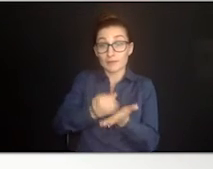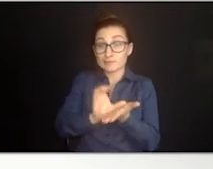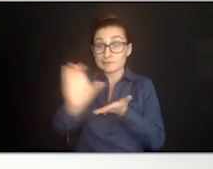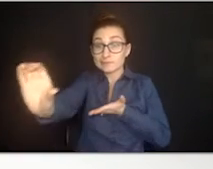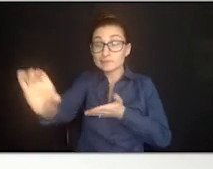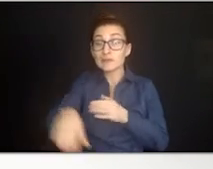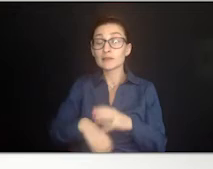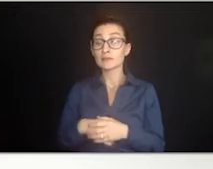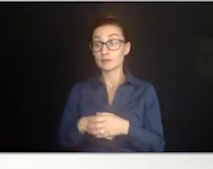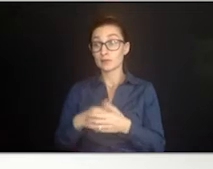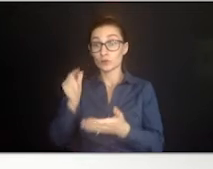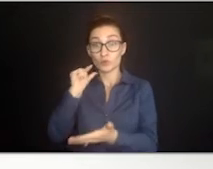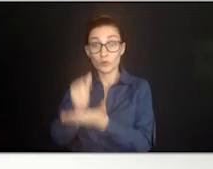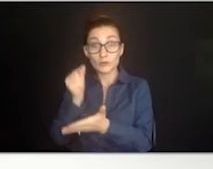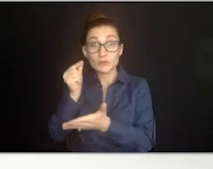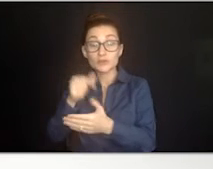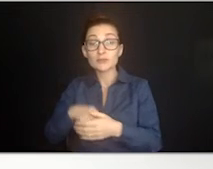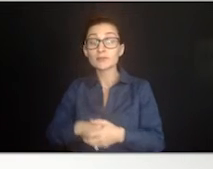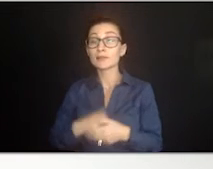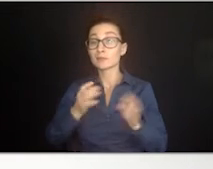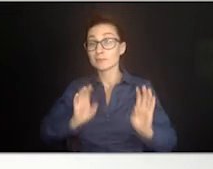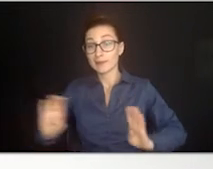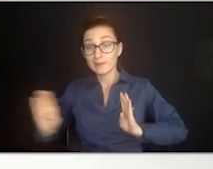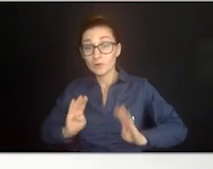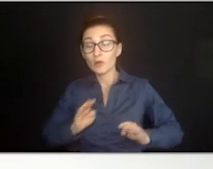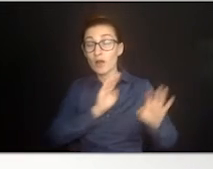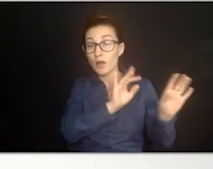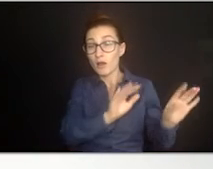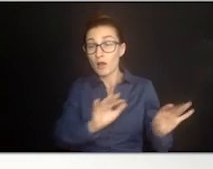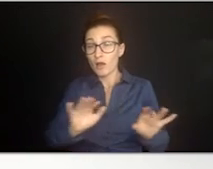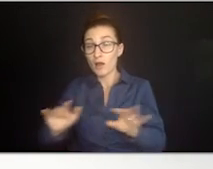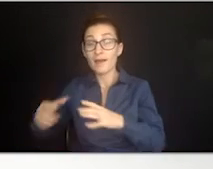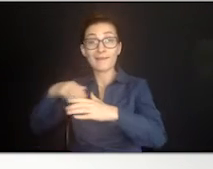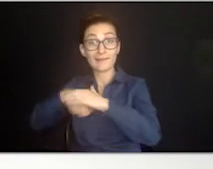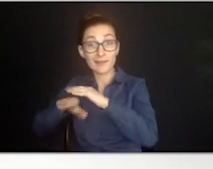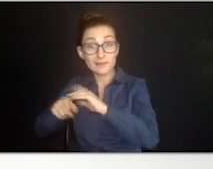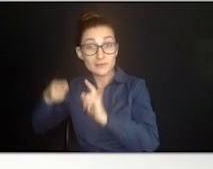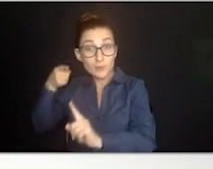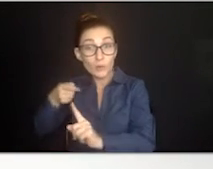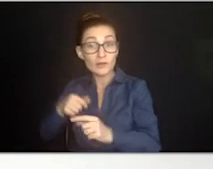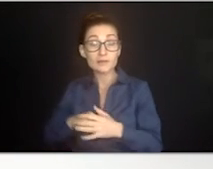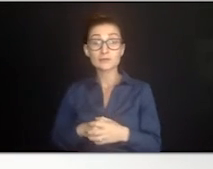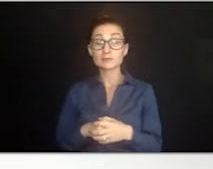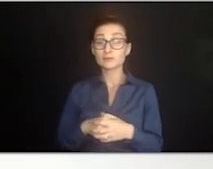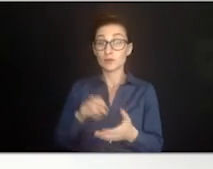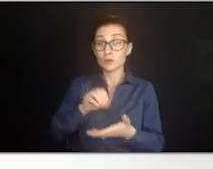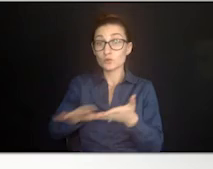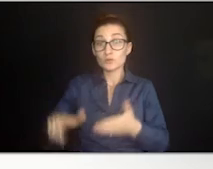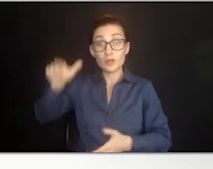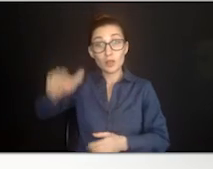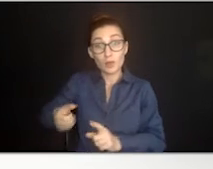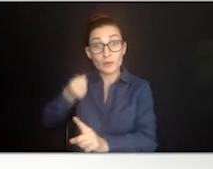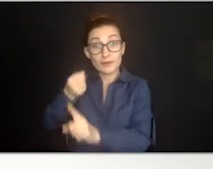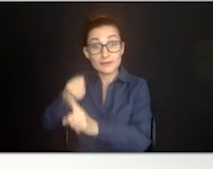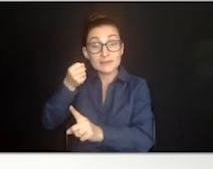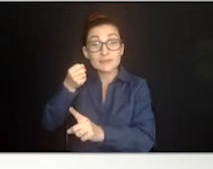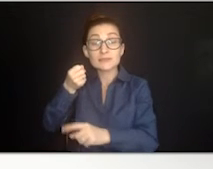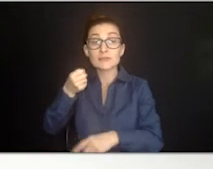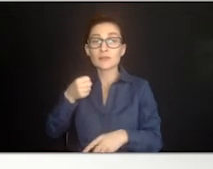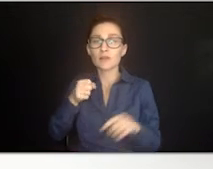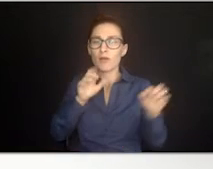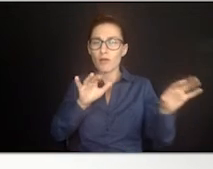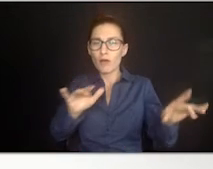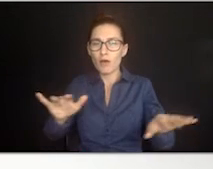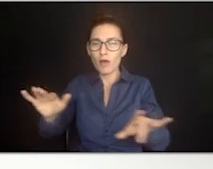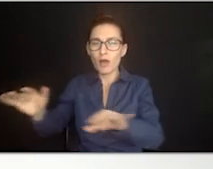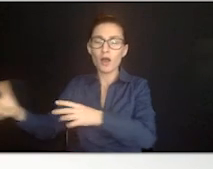to post-school outcomes, behavior, access points, students with low incidence disabilities. It's all in